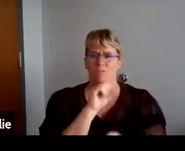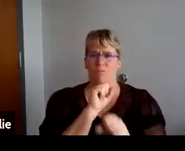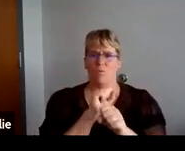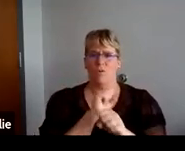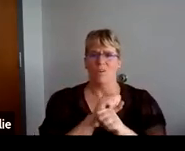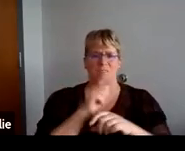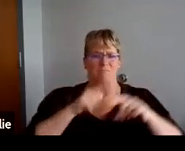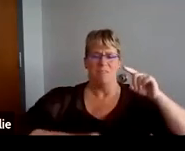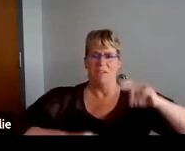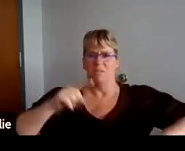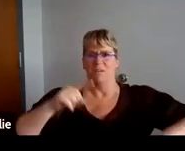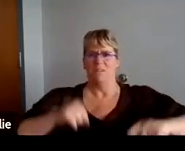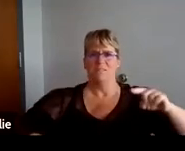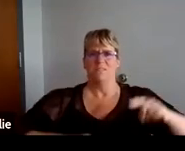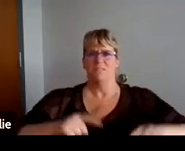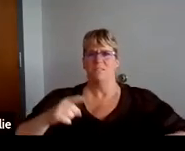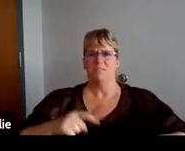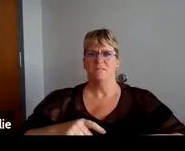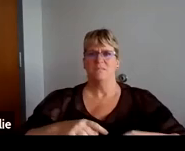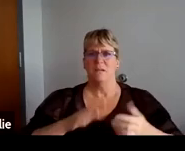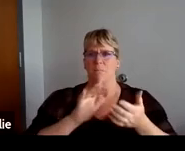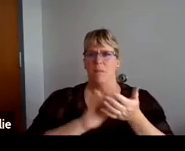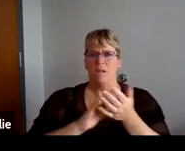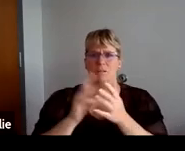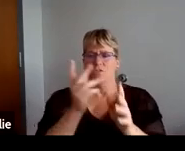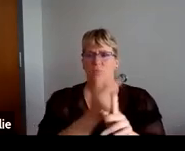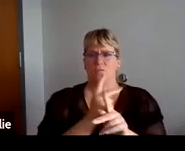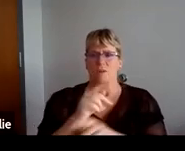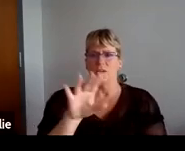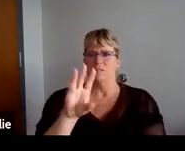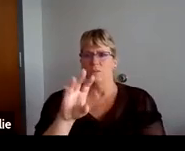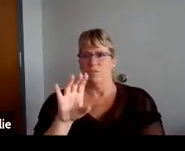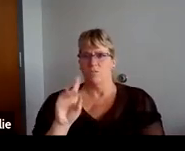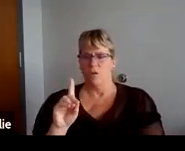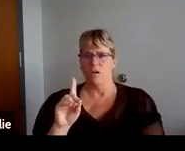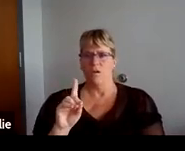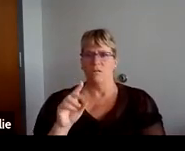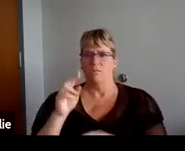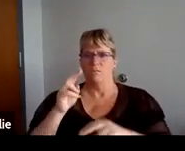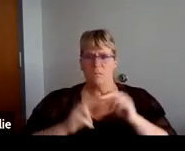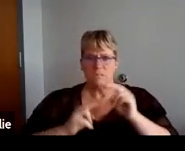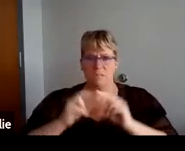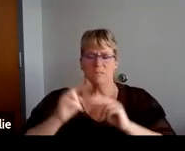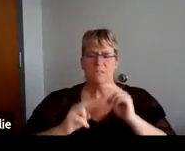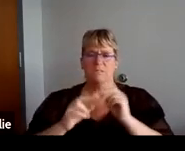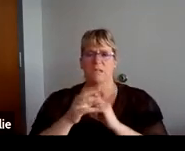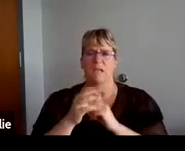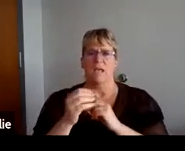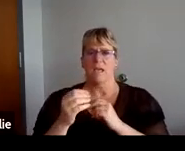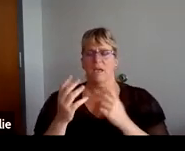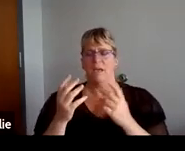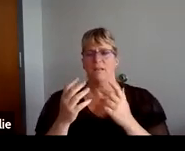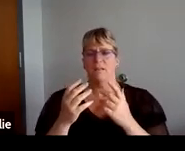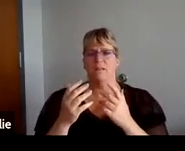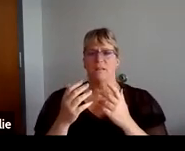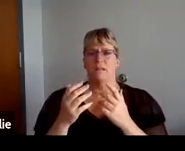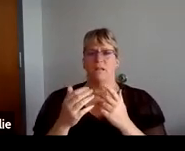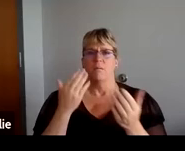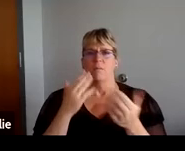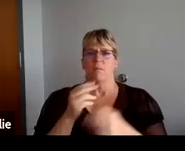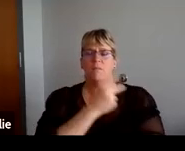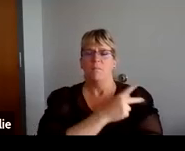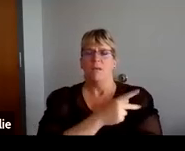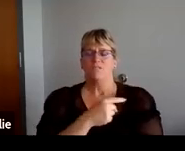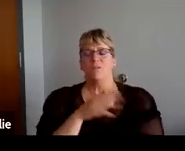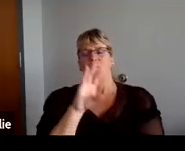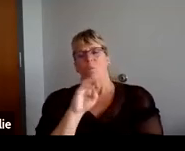various medically supervised withdrawal facilities and the likes, patients are, well, you